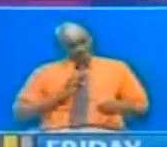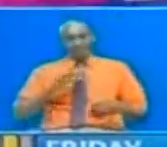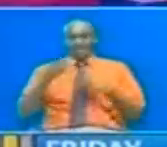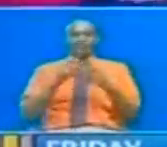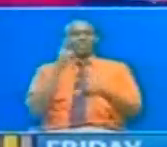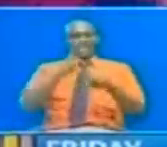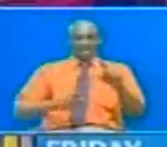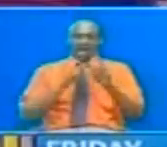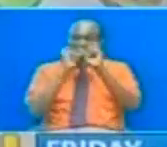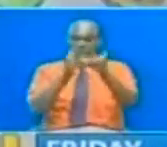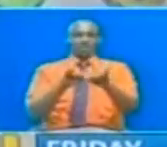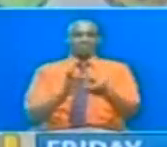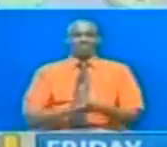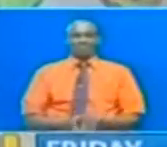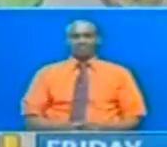awards.